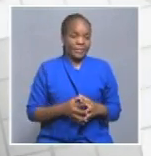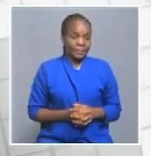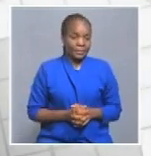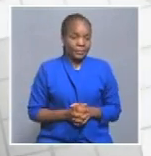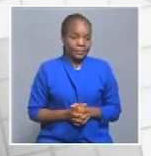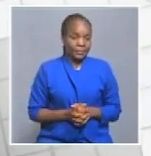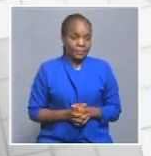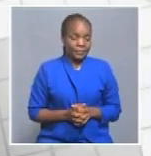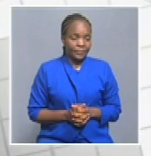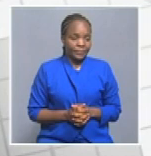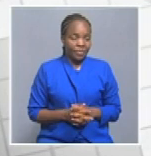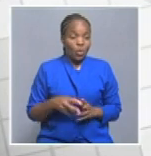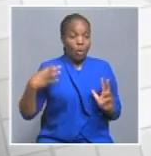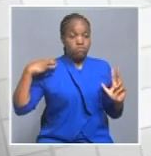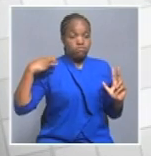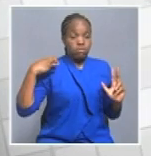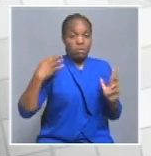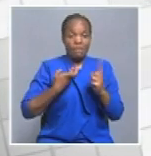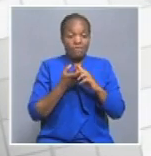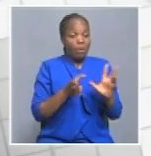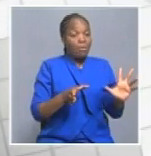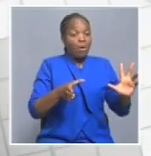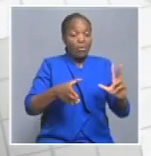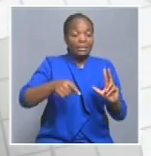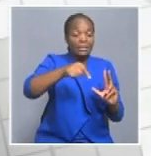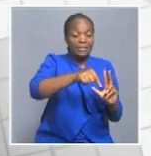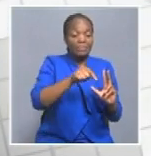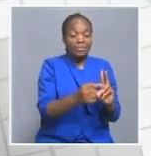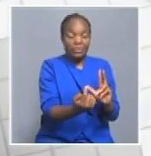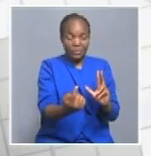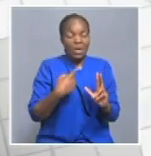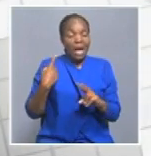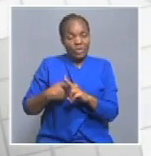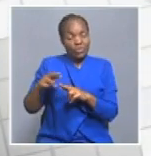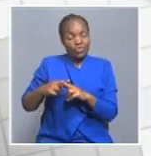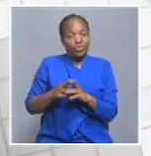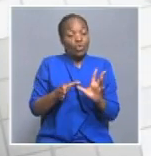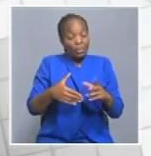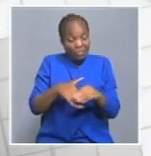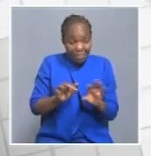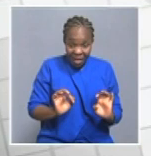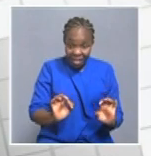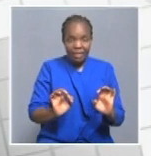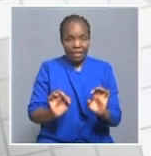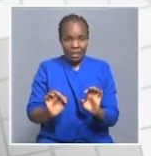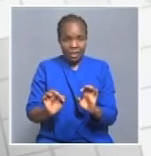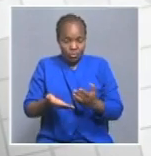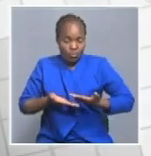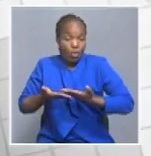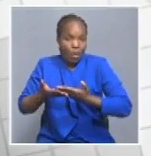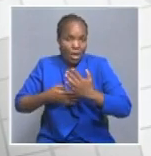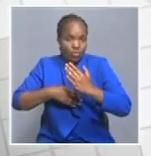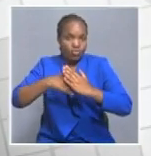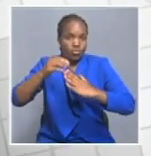the volunteers from the community itself, because we normally use the community members themselves to assist in